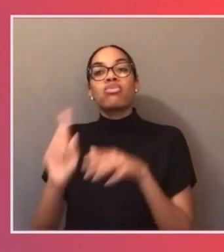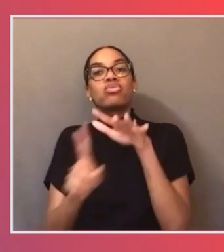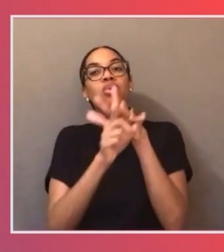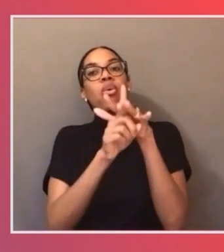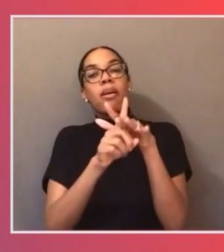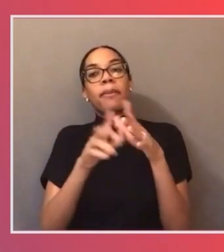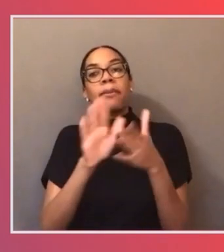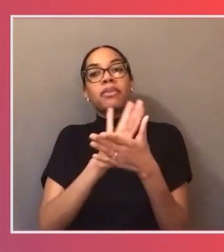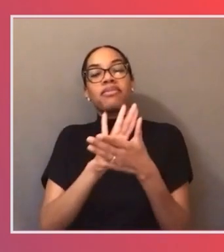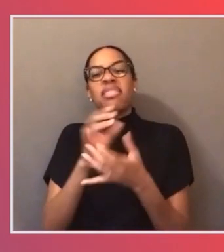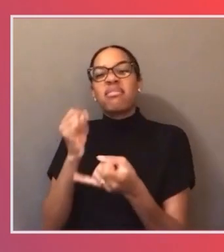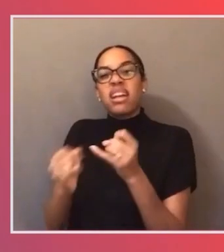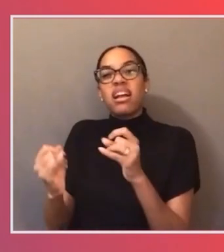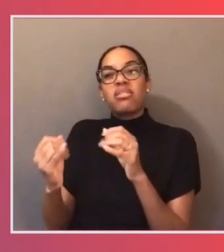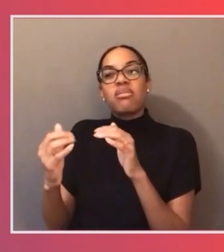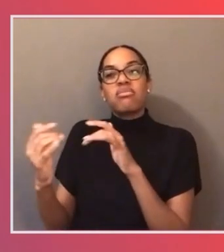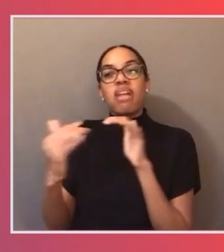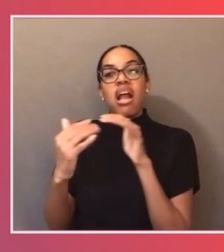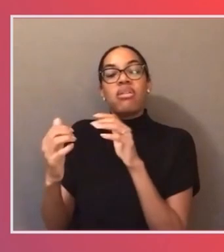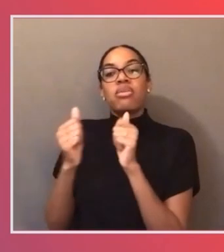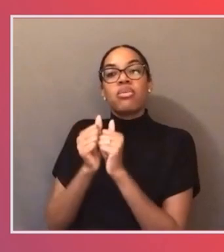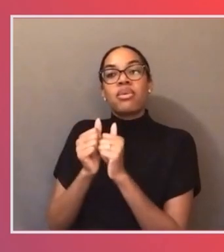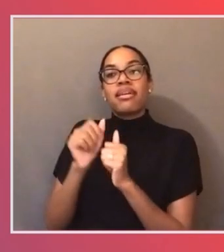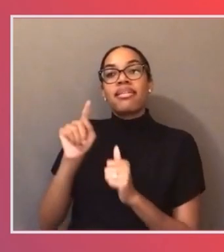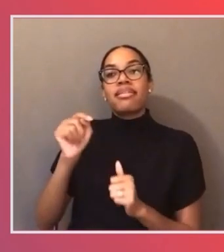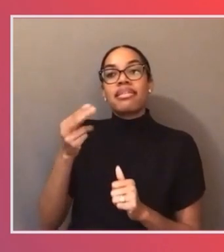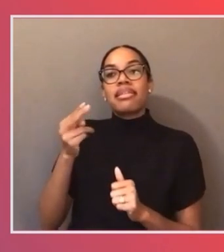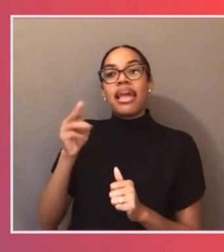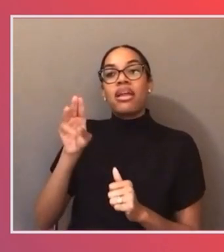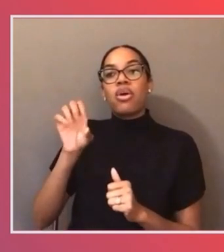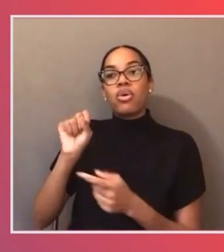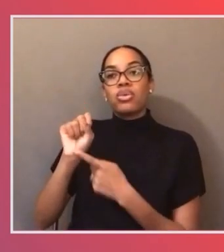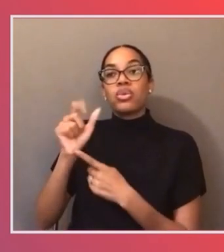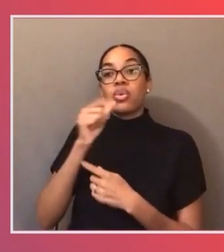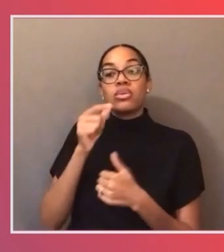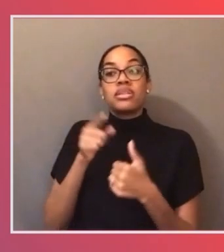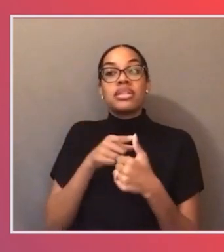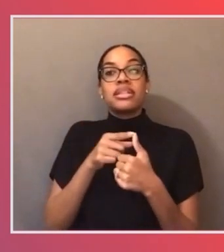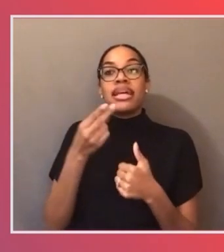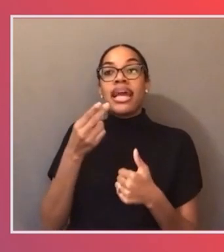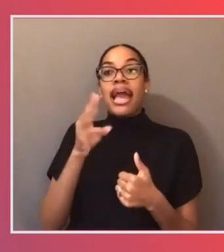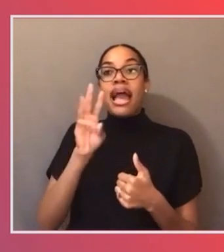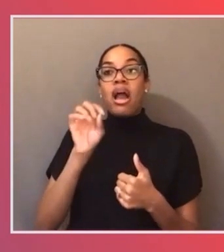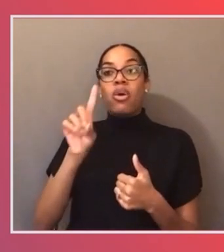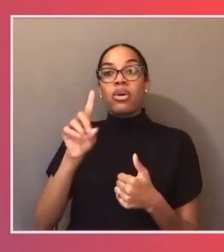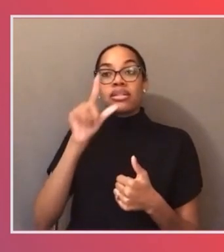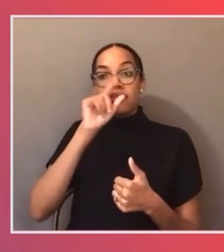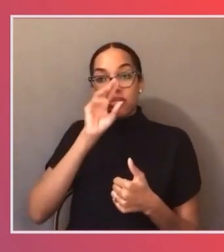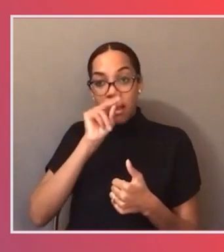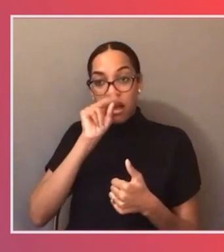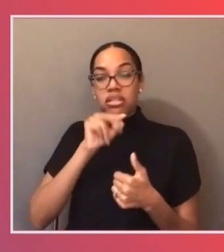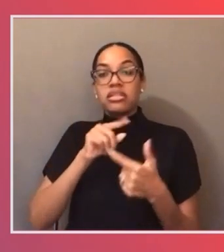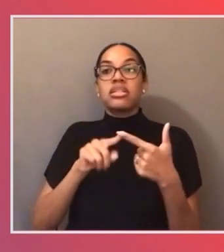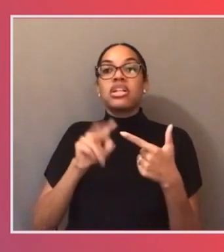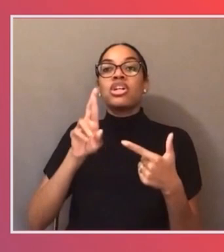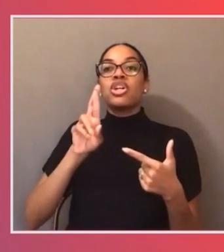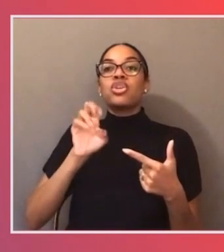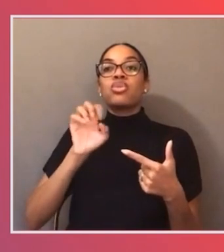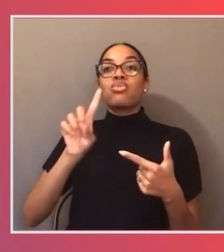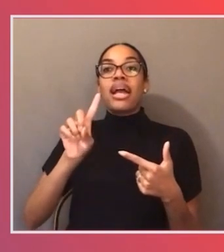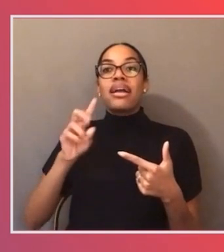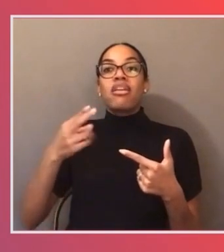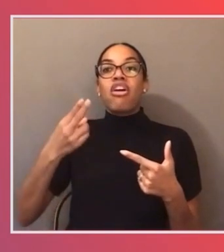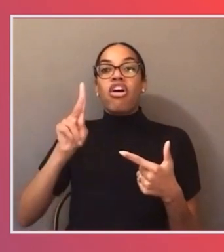A, Howard the Duck, B, Red Hulk, C, Nick Fury, D, Happy